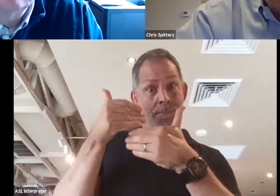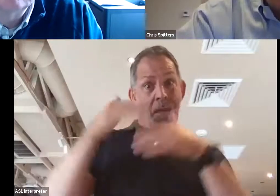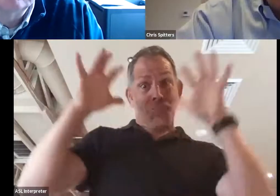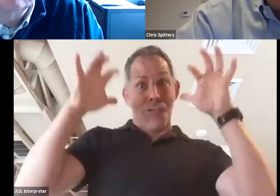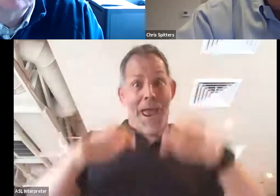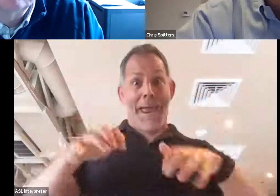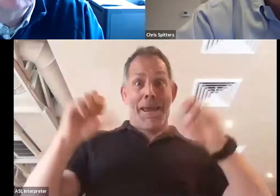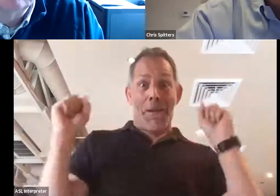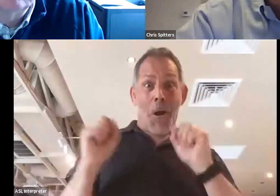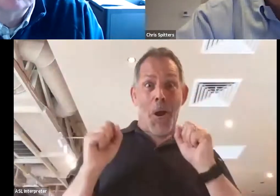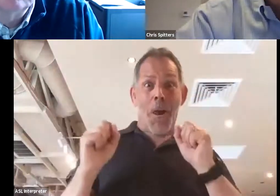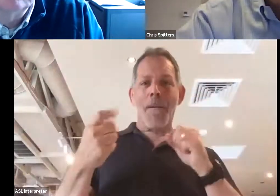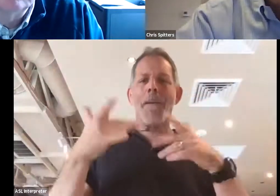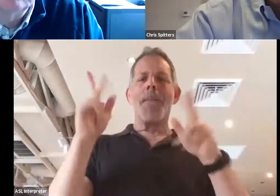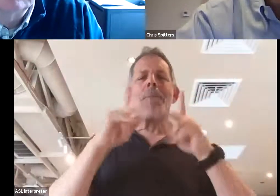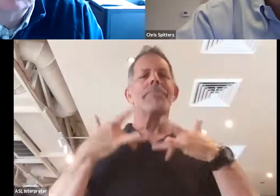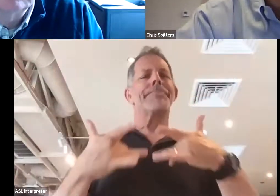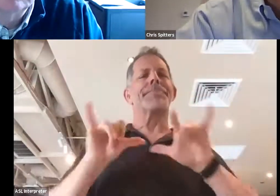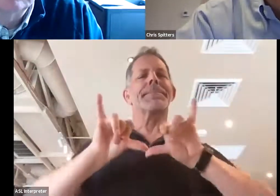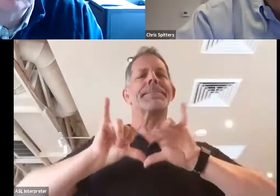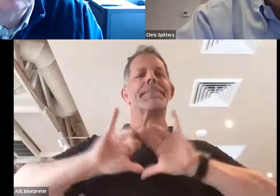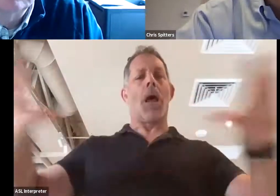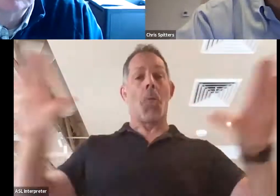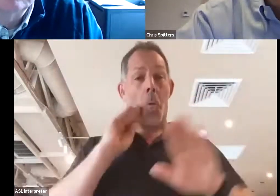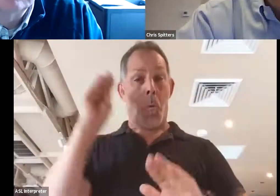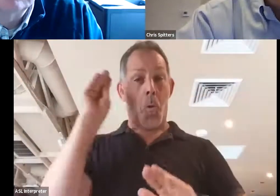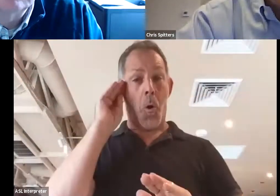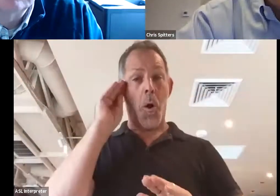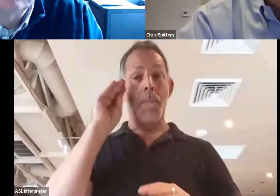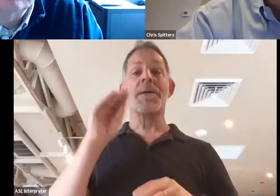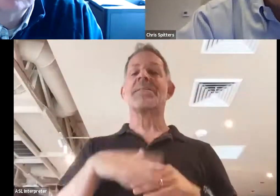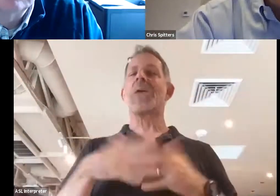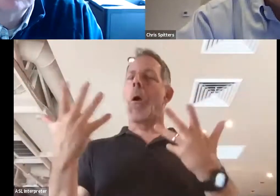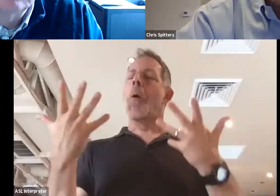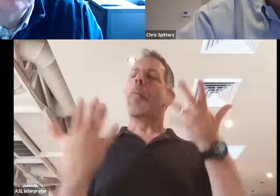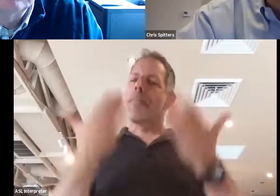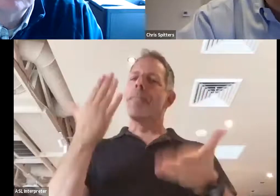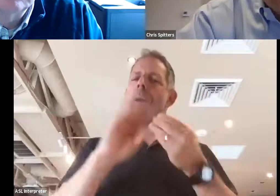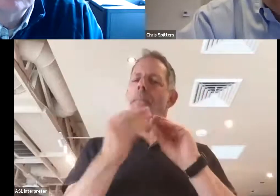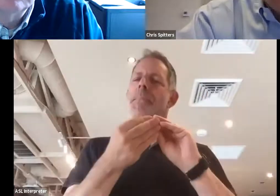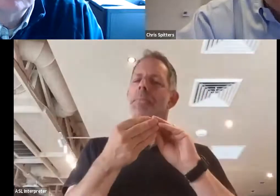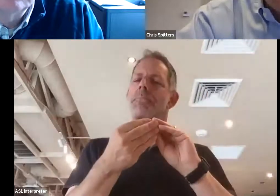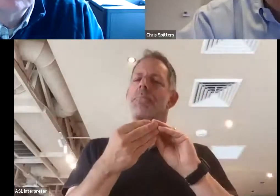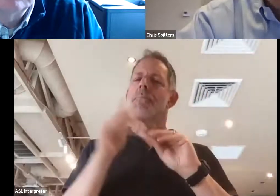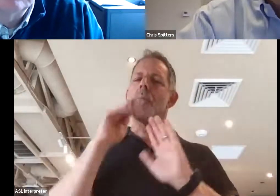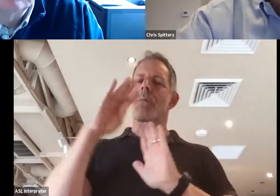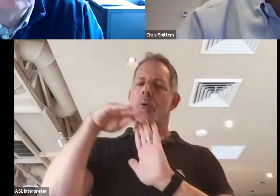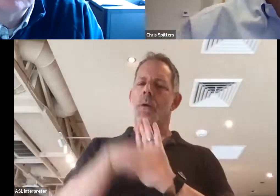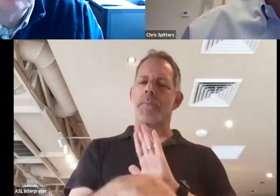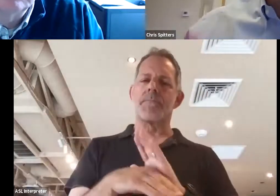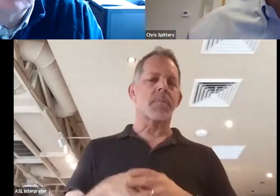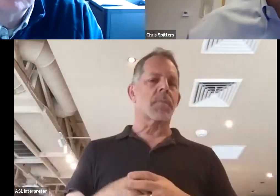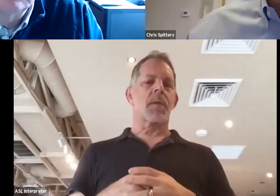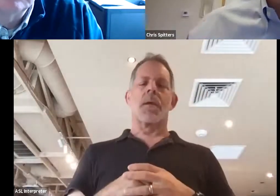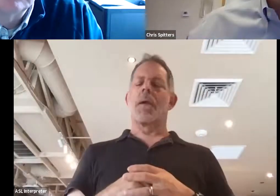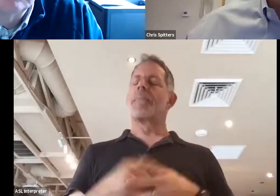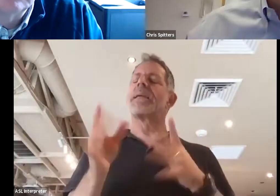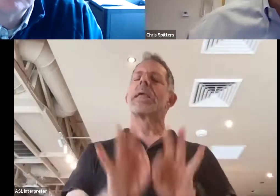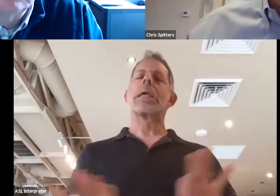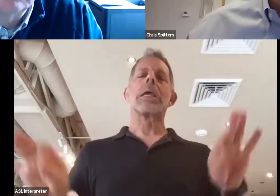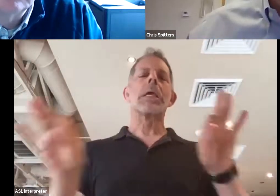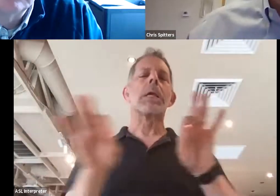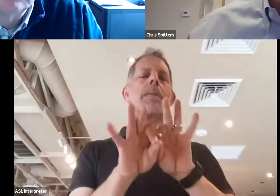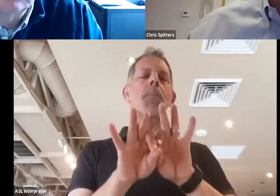to the importance of doubling down on all these prevention efforts, because we don't have the infinite dilution